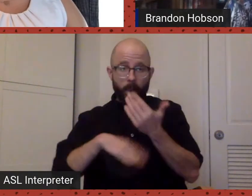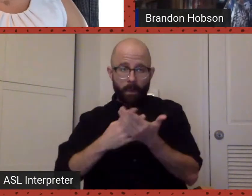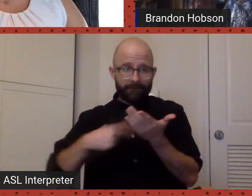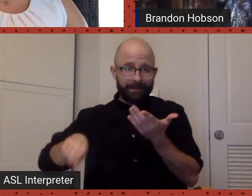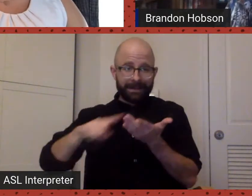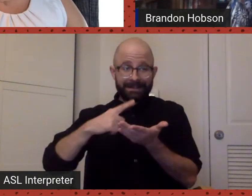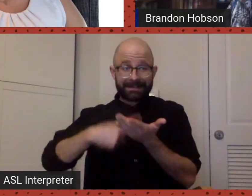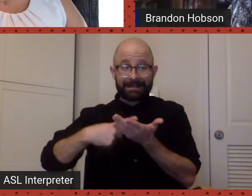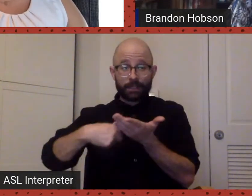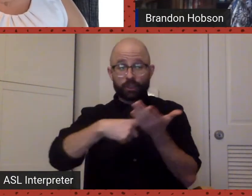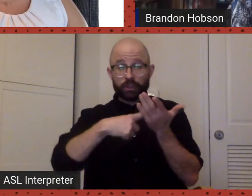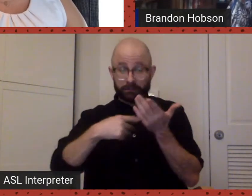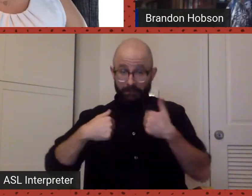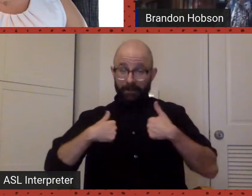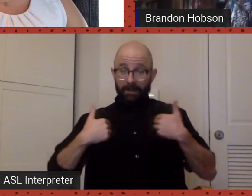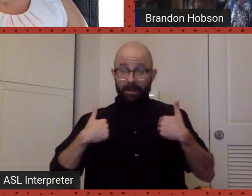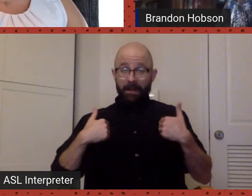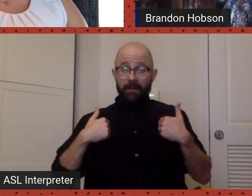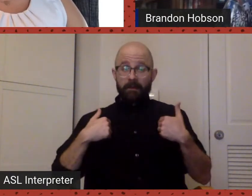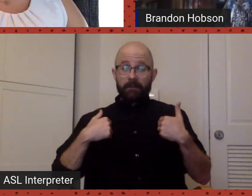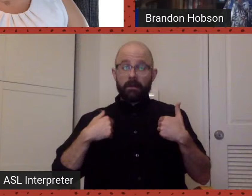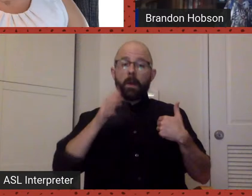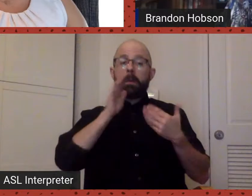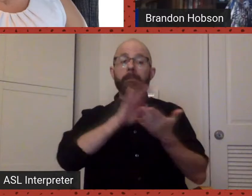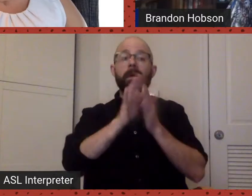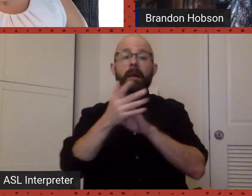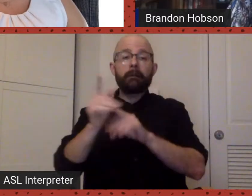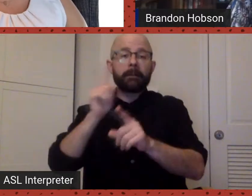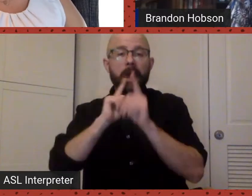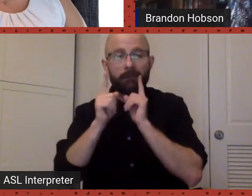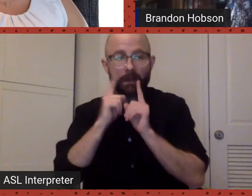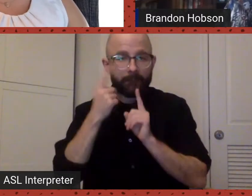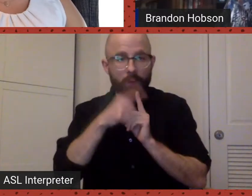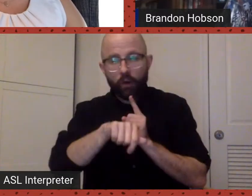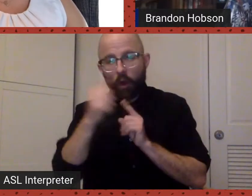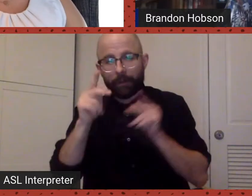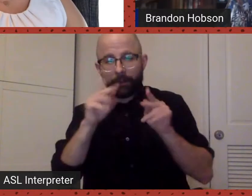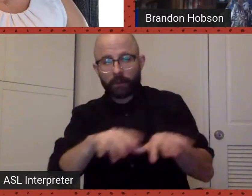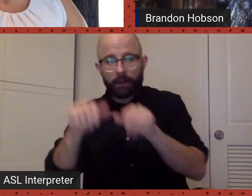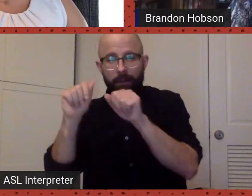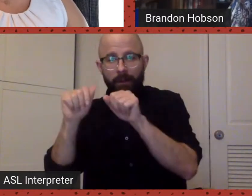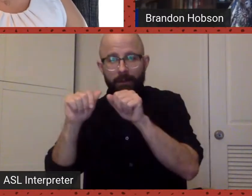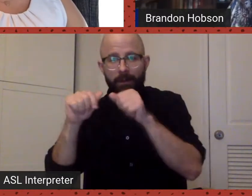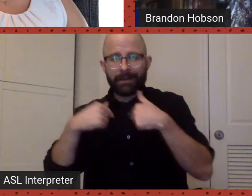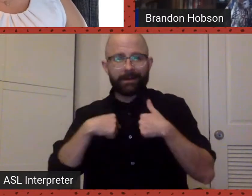lead others to begin having conversations. I don't have the